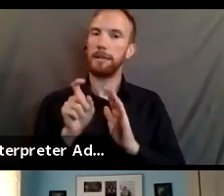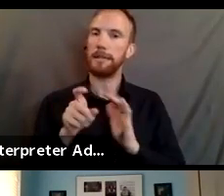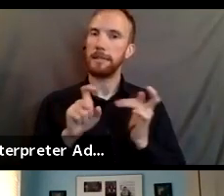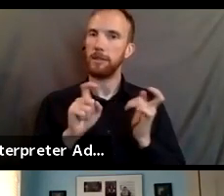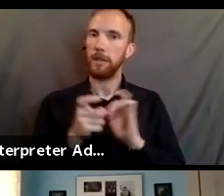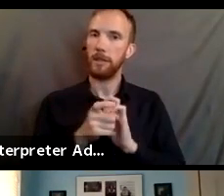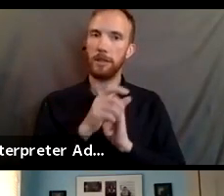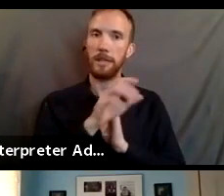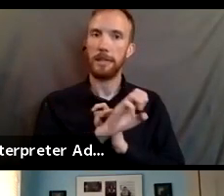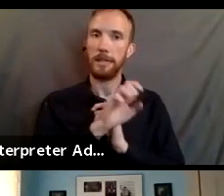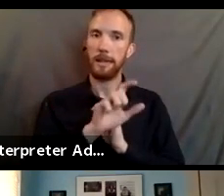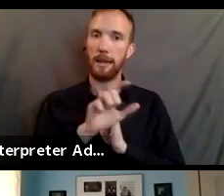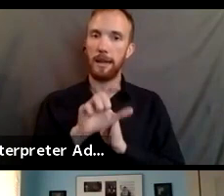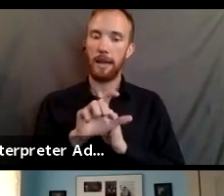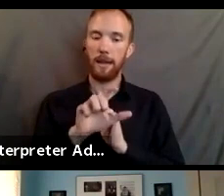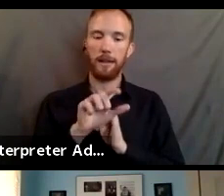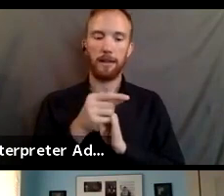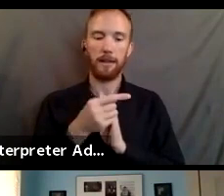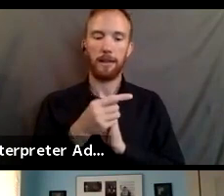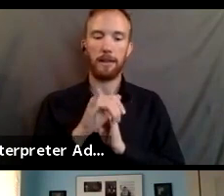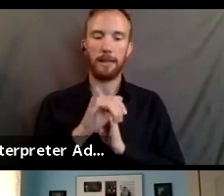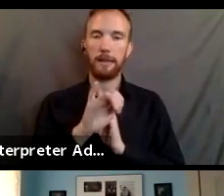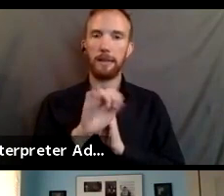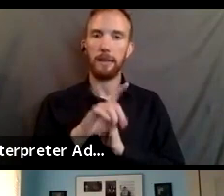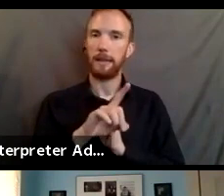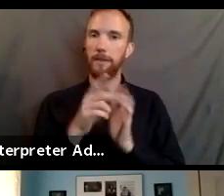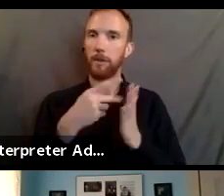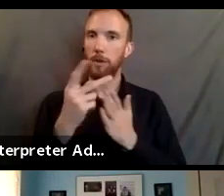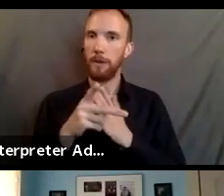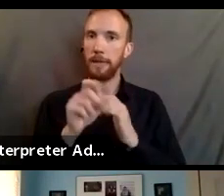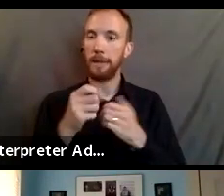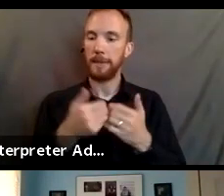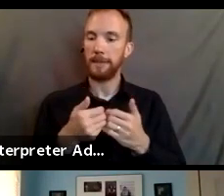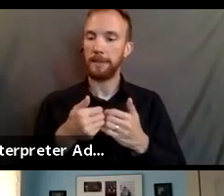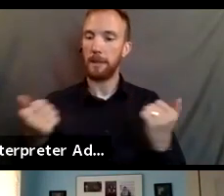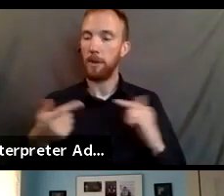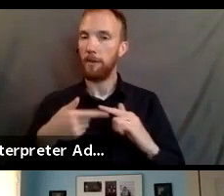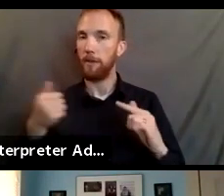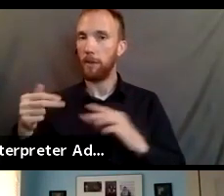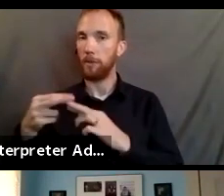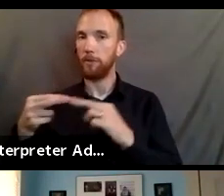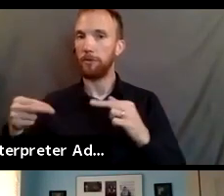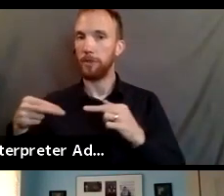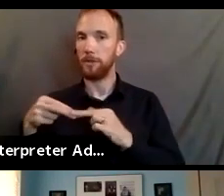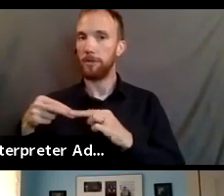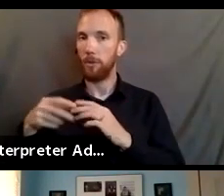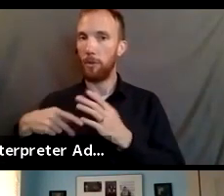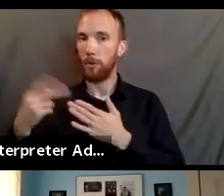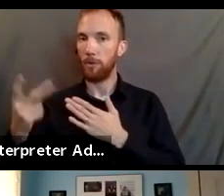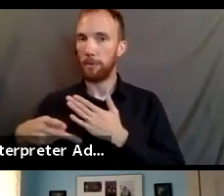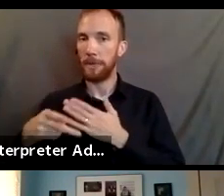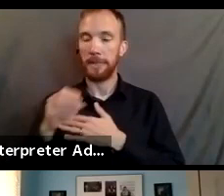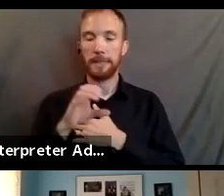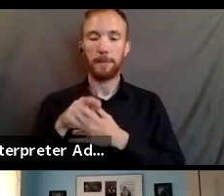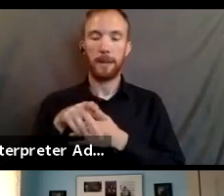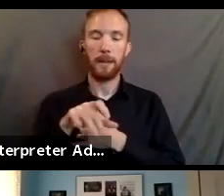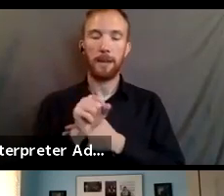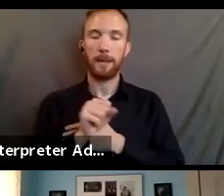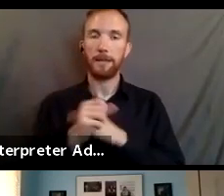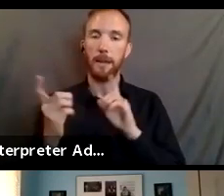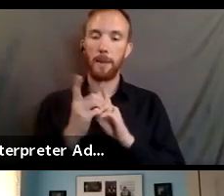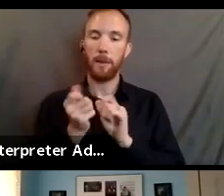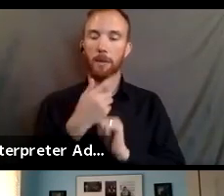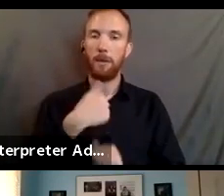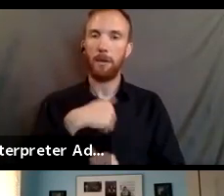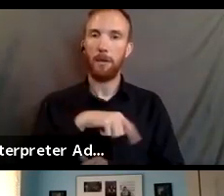gifted program can be separated from the original gifted program cps is meeting with us tomorrow and i ask dr